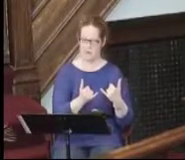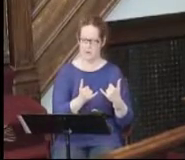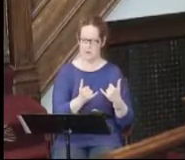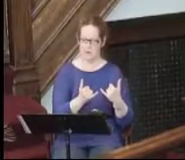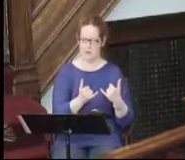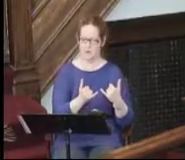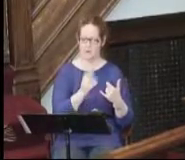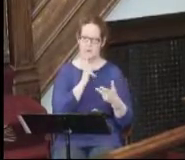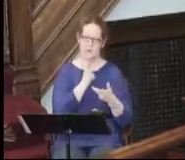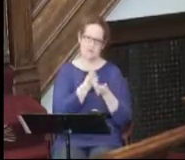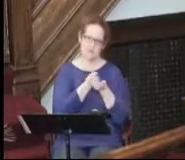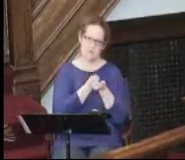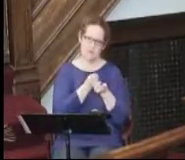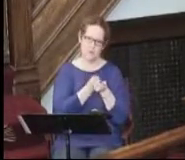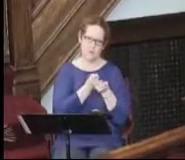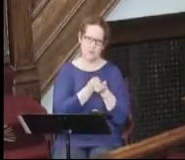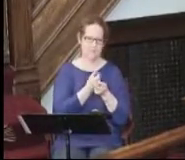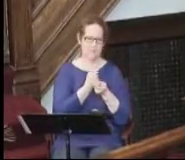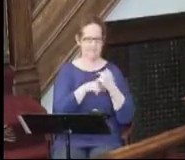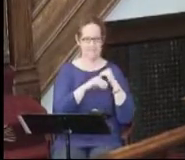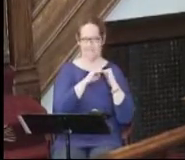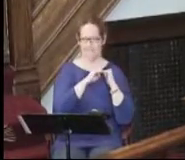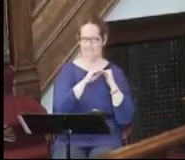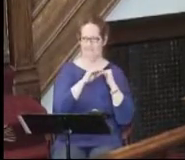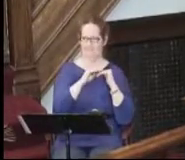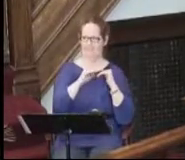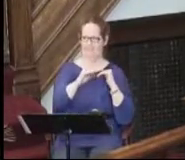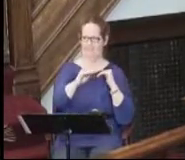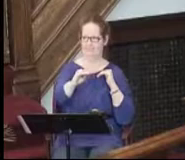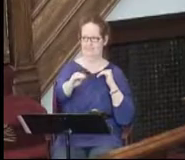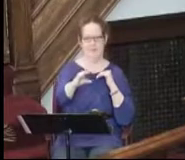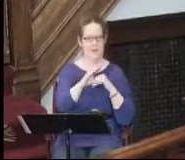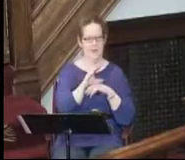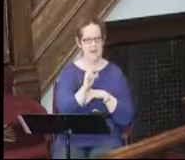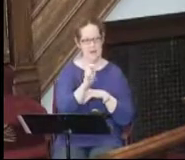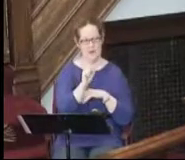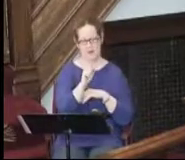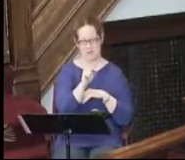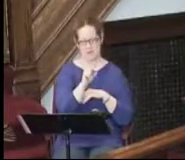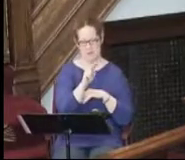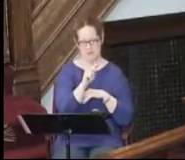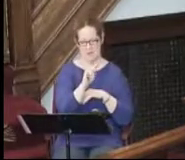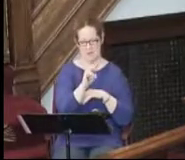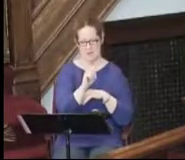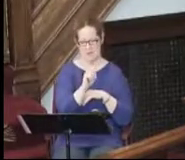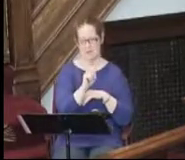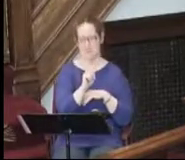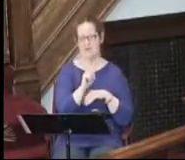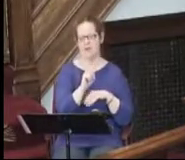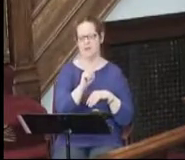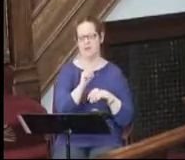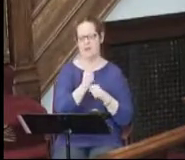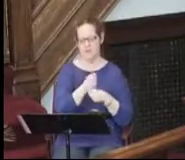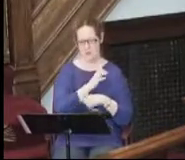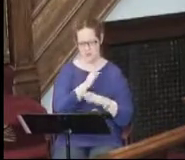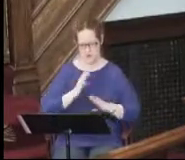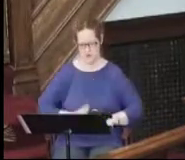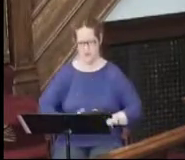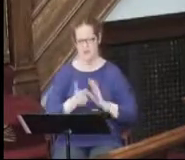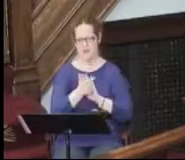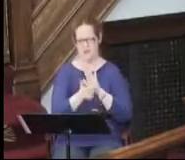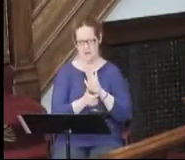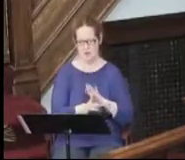side of supporting the status quo. When Constantine made Christianity legal, the church went